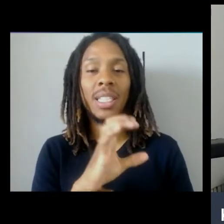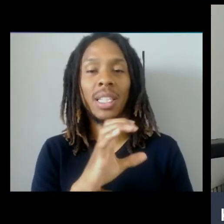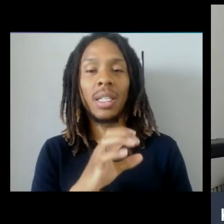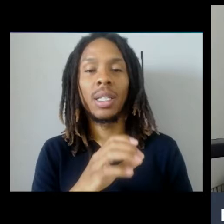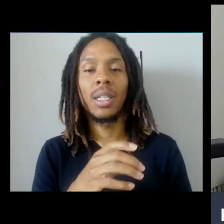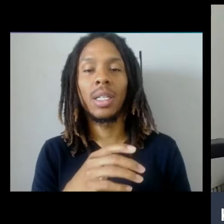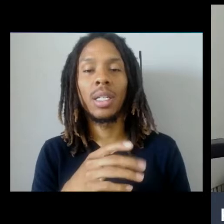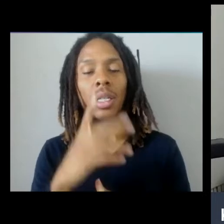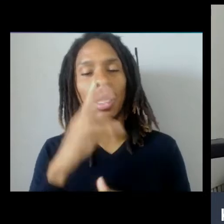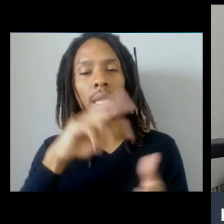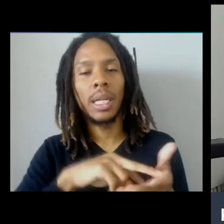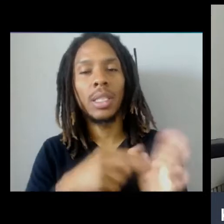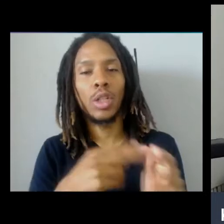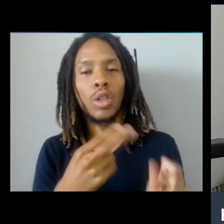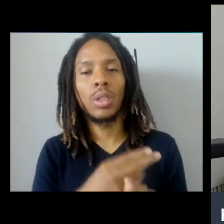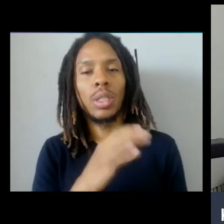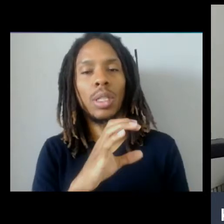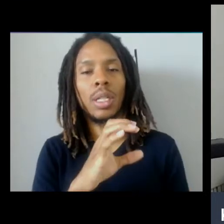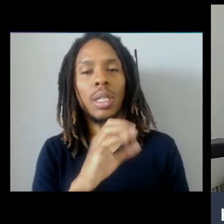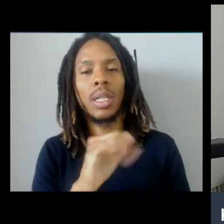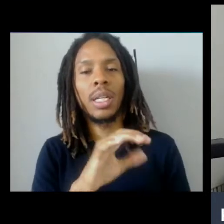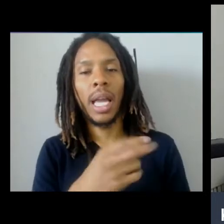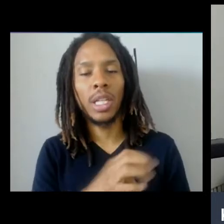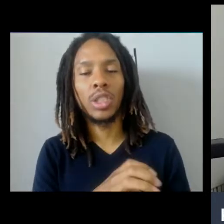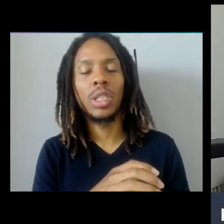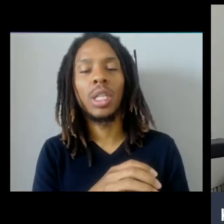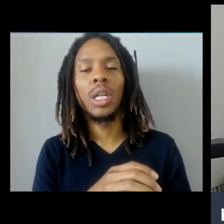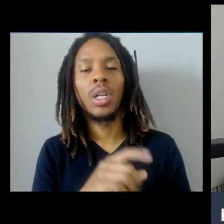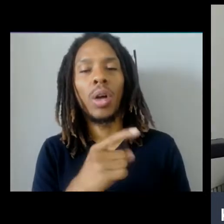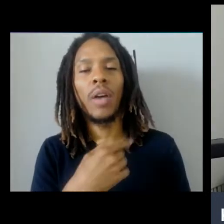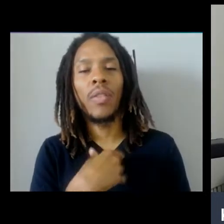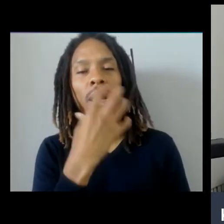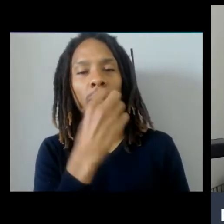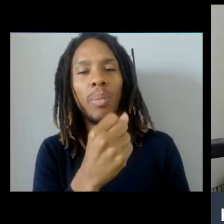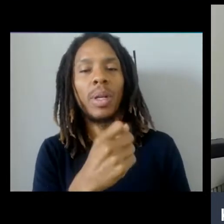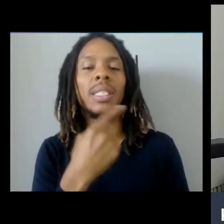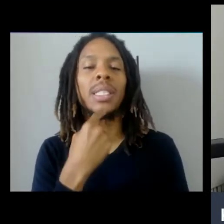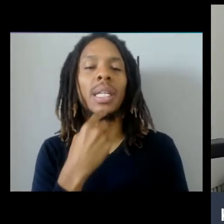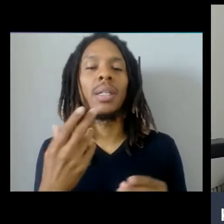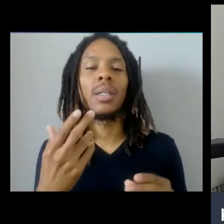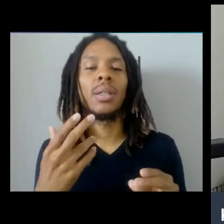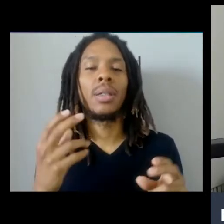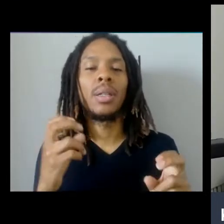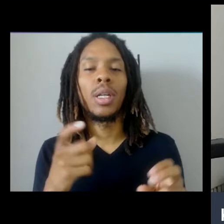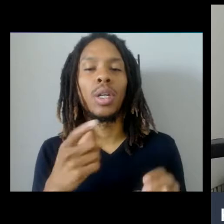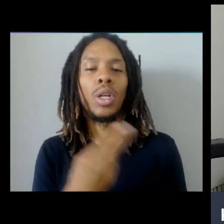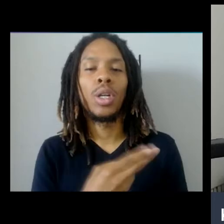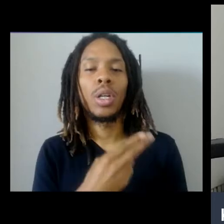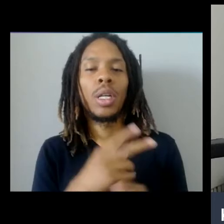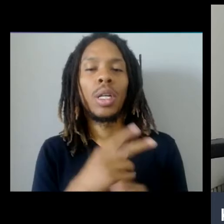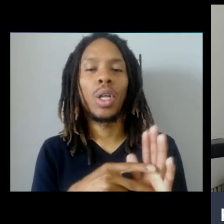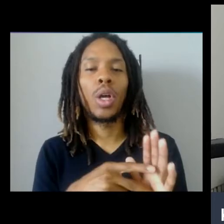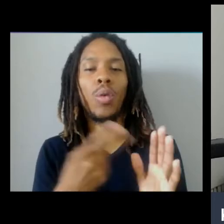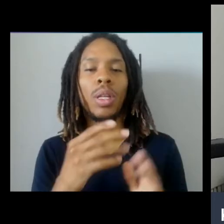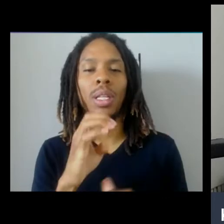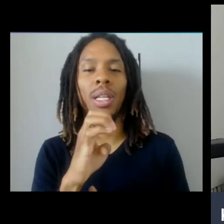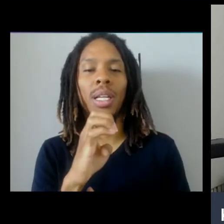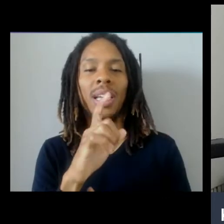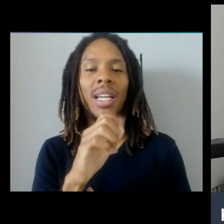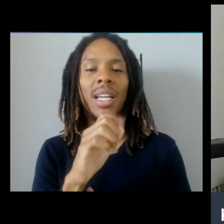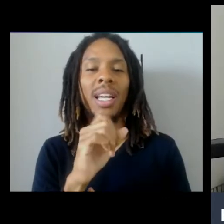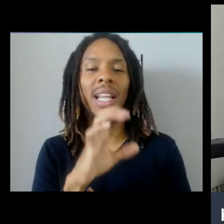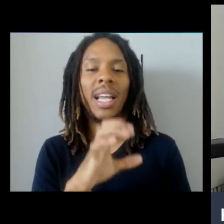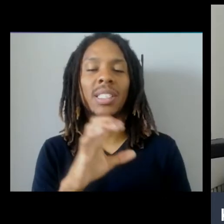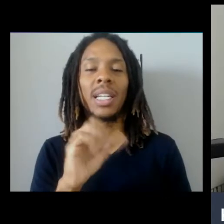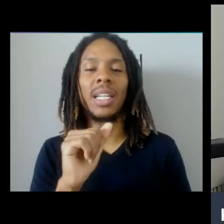be used as a cache, so we only write it in memory. And so, let's say you are using a replica with ElastiCache, it is possible that there is some